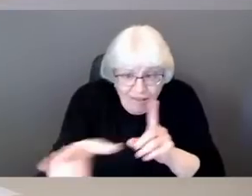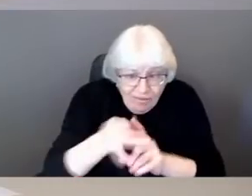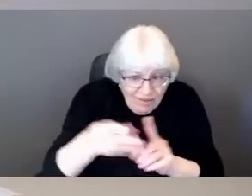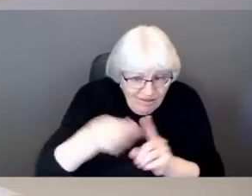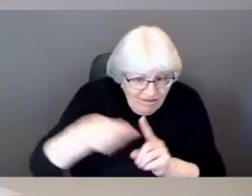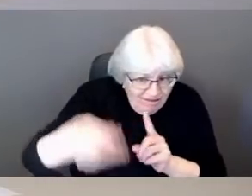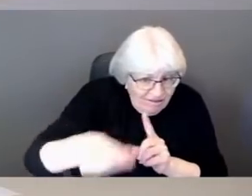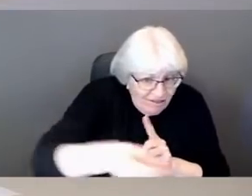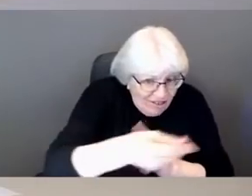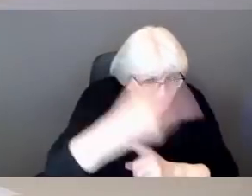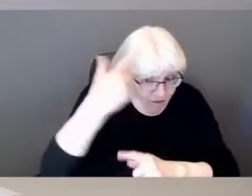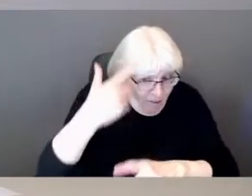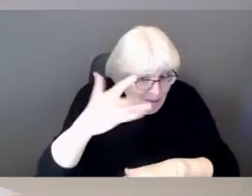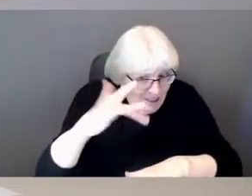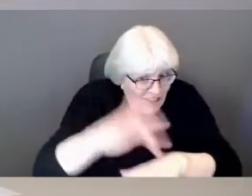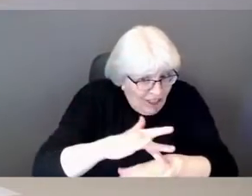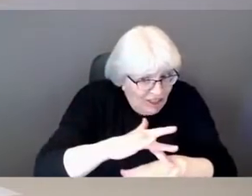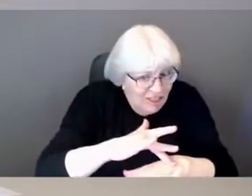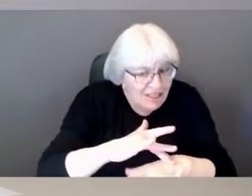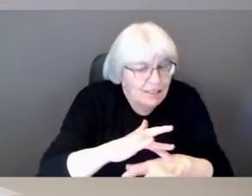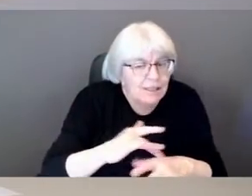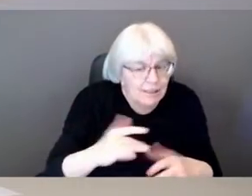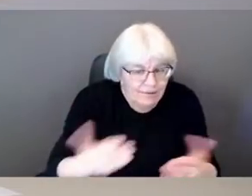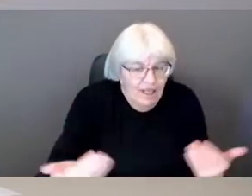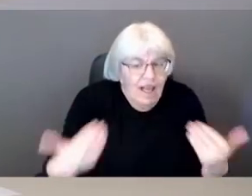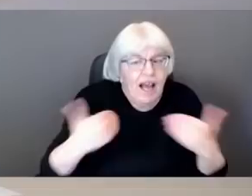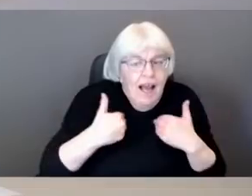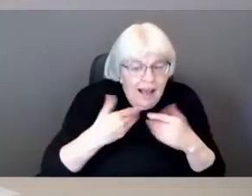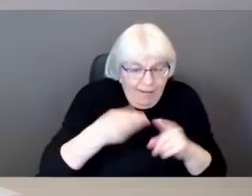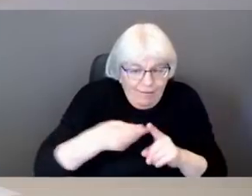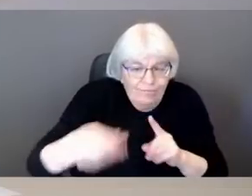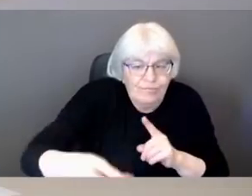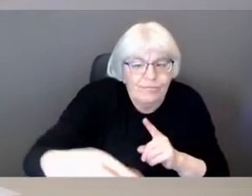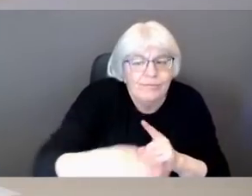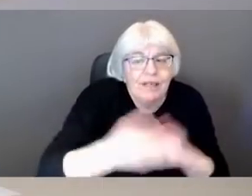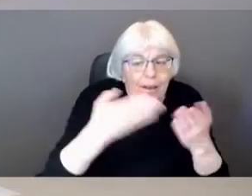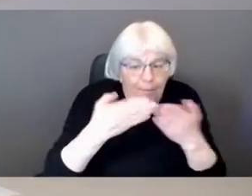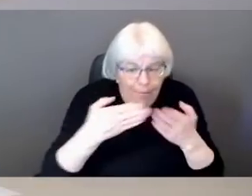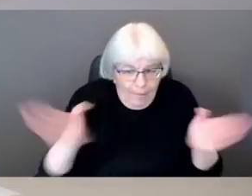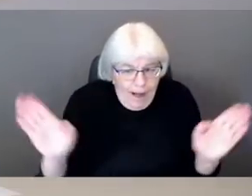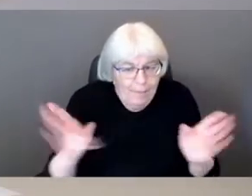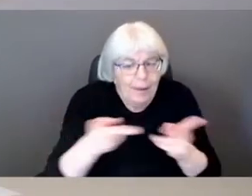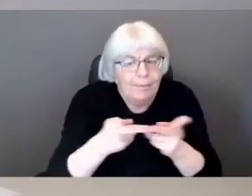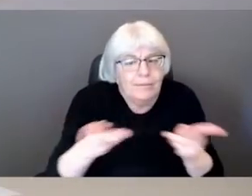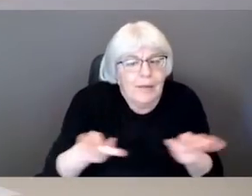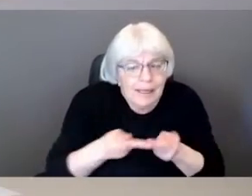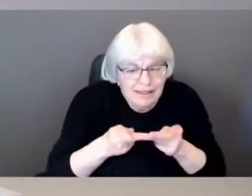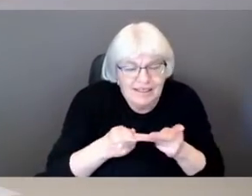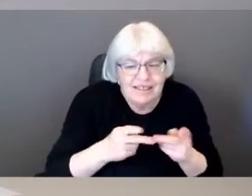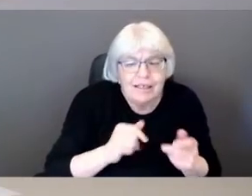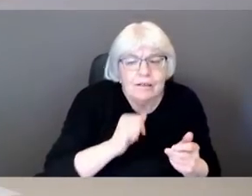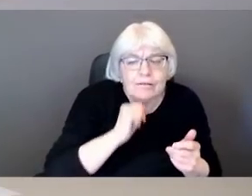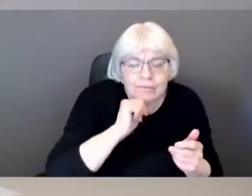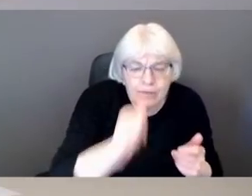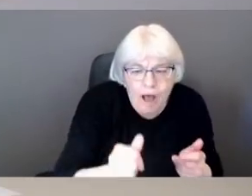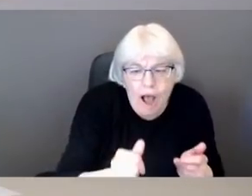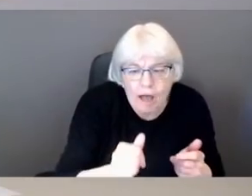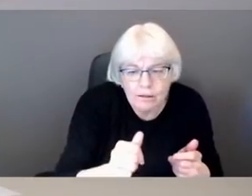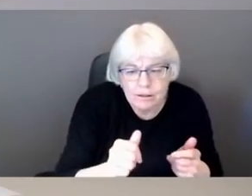public sites, but it's not necessarily related to the fomite transmission. I think we've learned